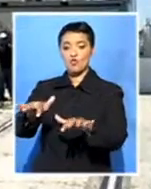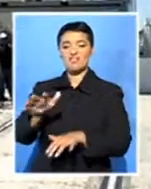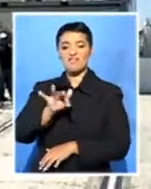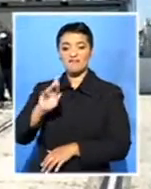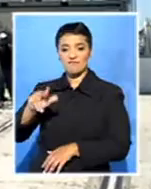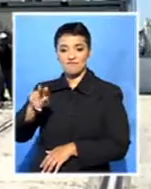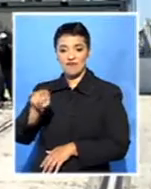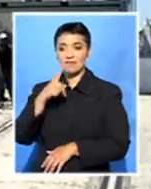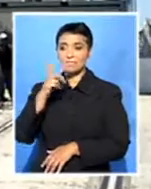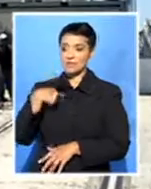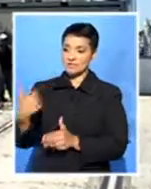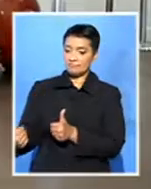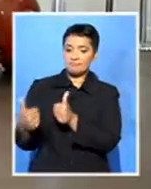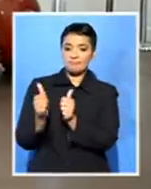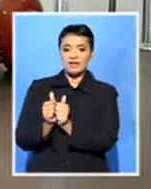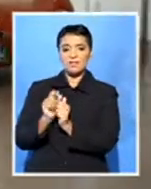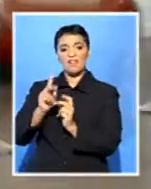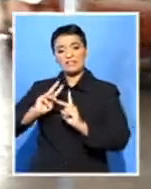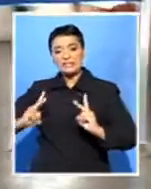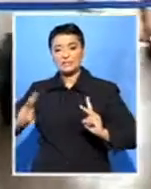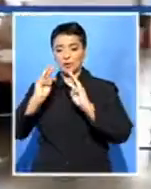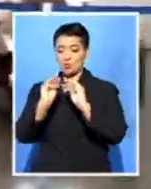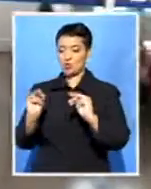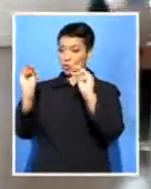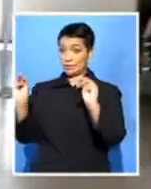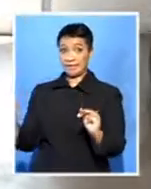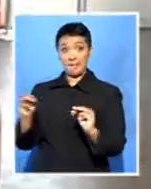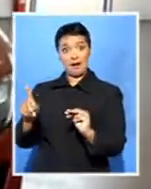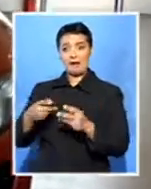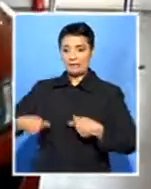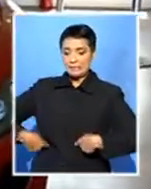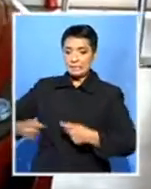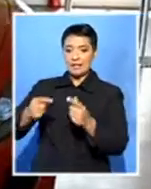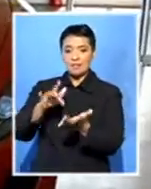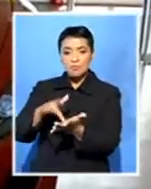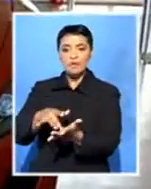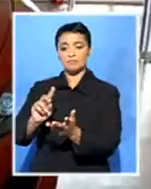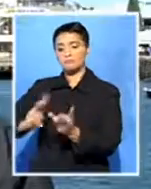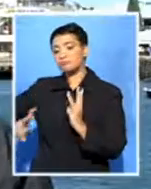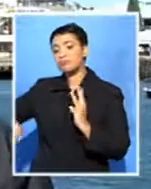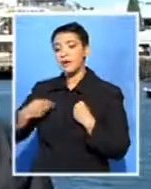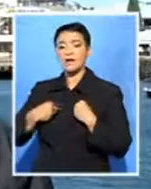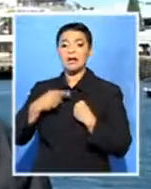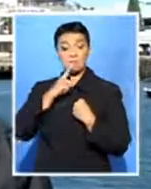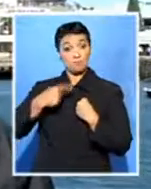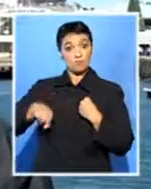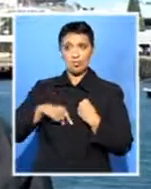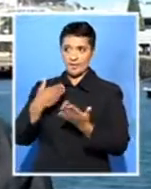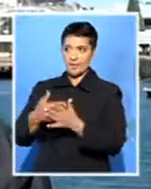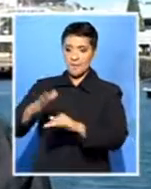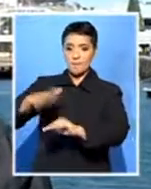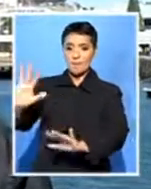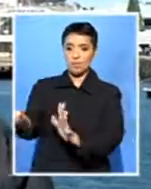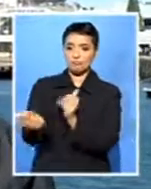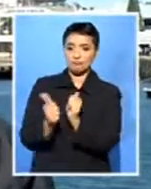got a partnership with Franschhoek Motor Museum, where we've got display vehicles, merchandise stores, race pavilion, etc., has given us a platform to engage